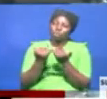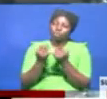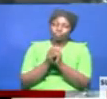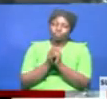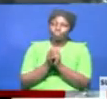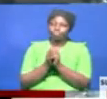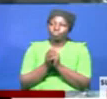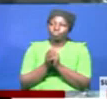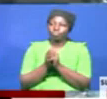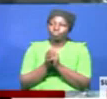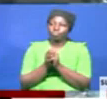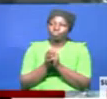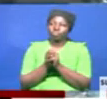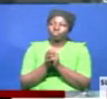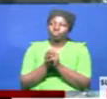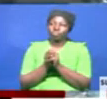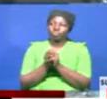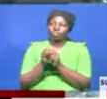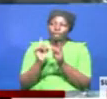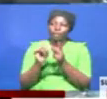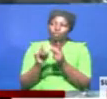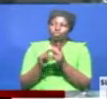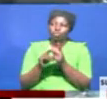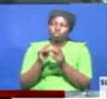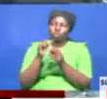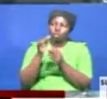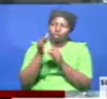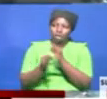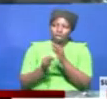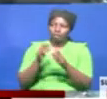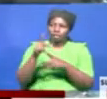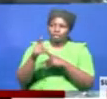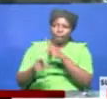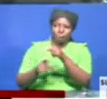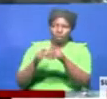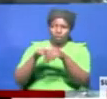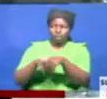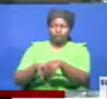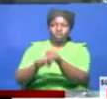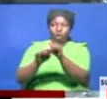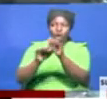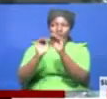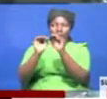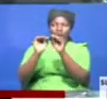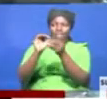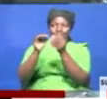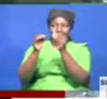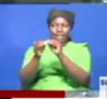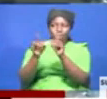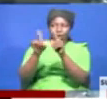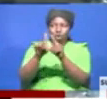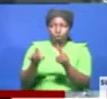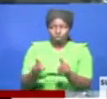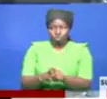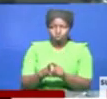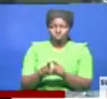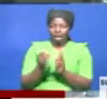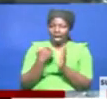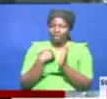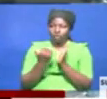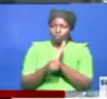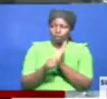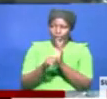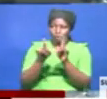Number 2, if the process was not followed and the numbers are also very problematic as the evidence